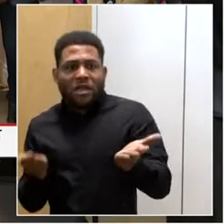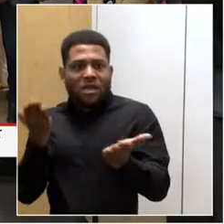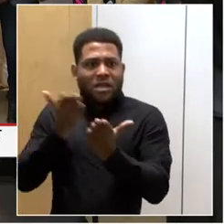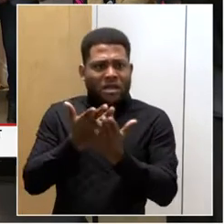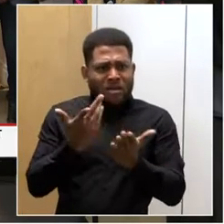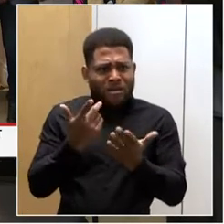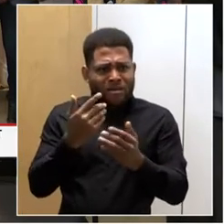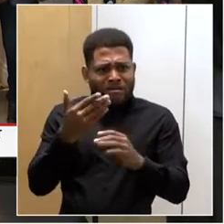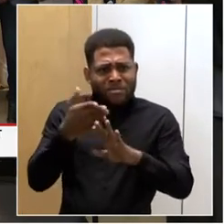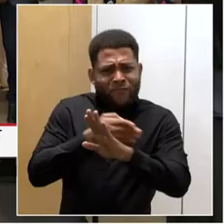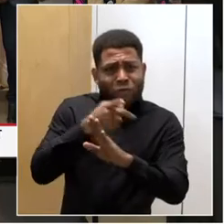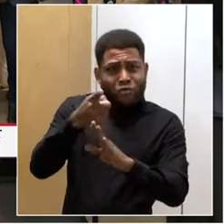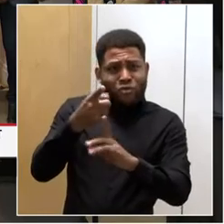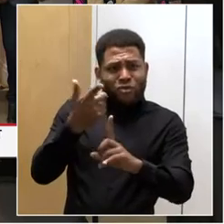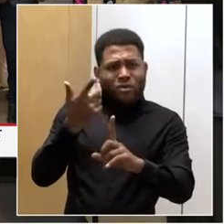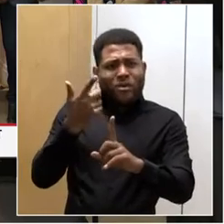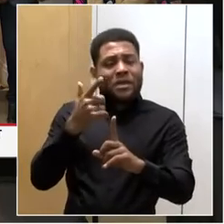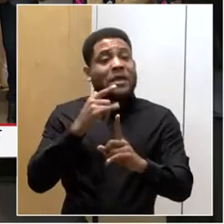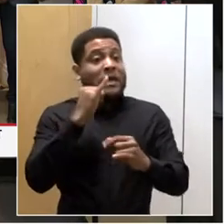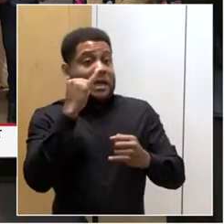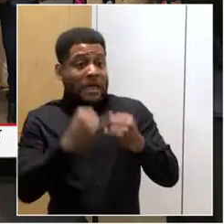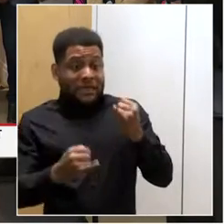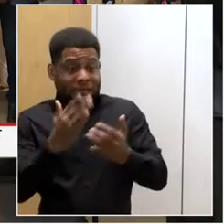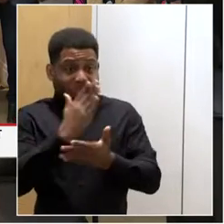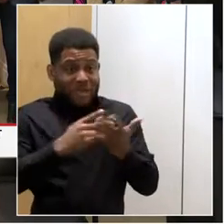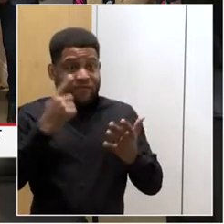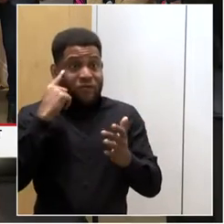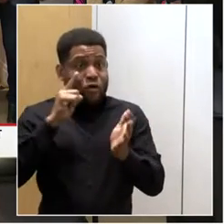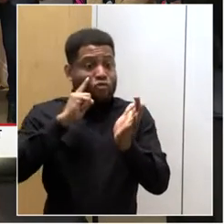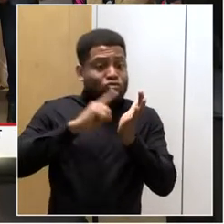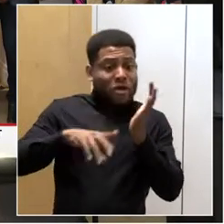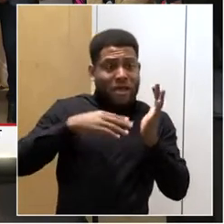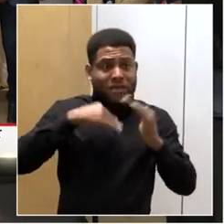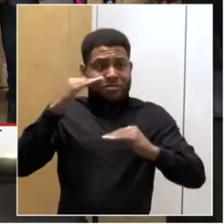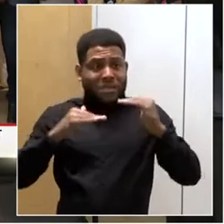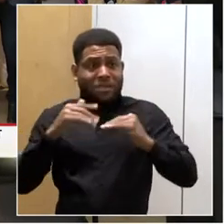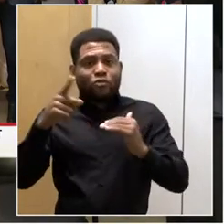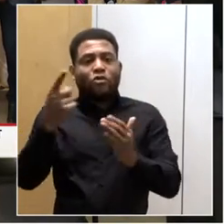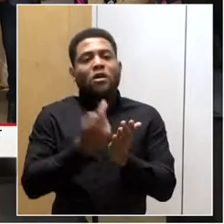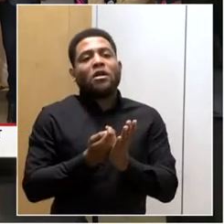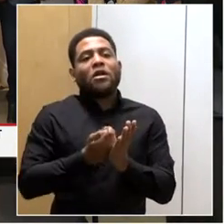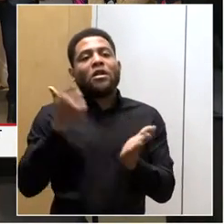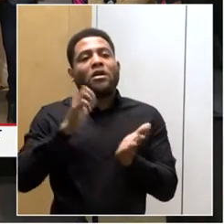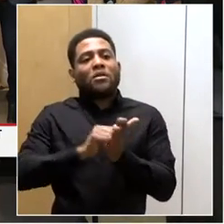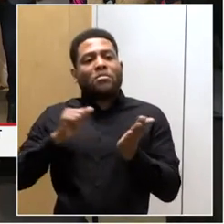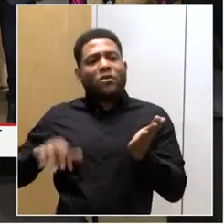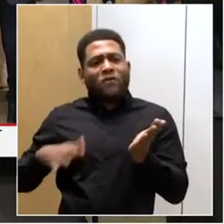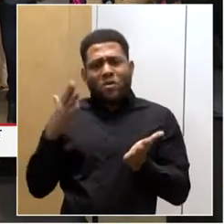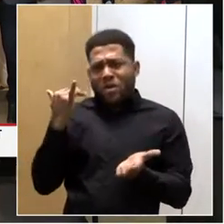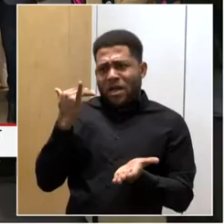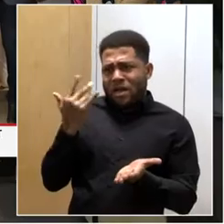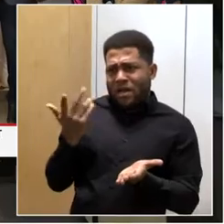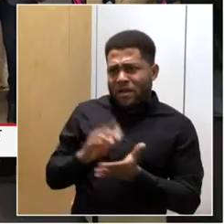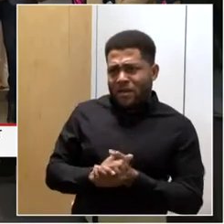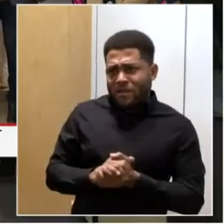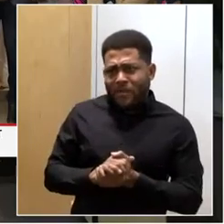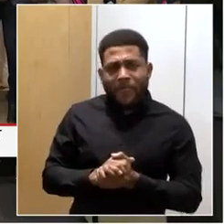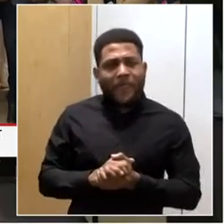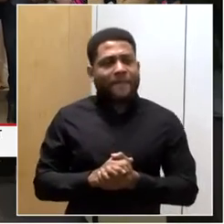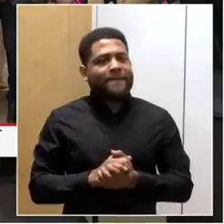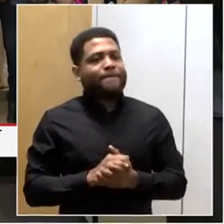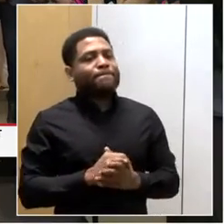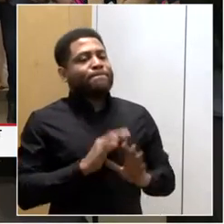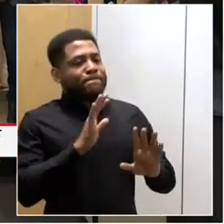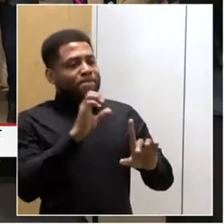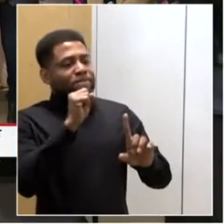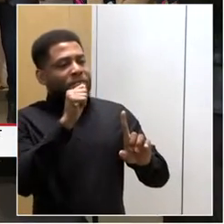modicum of checks and balances, given the fact that you already have The council has the budget right now, Sam.